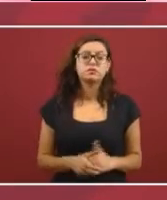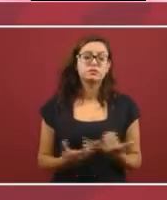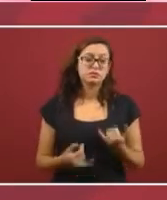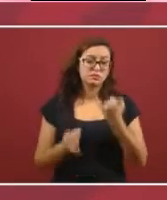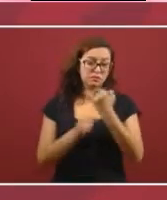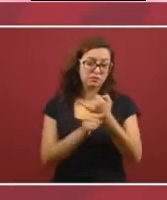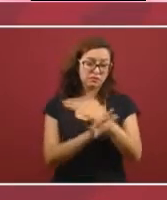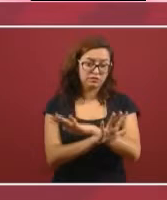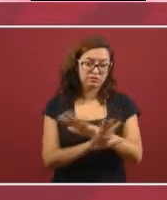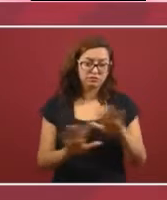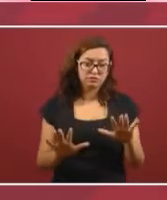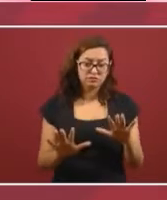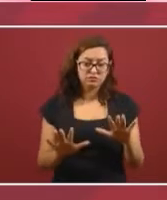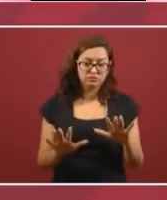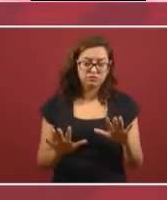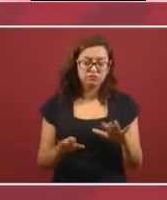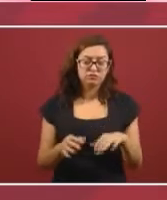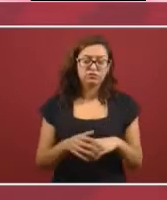According to what I've been informed,